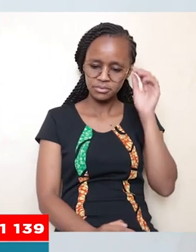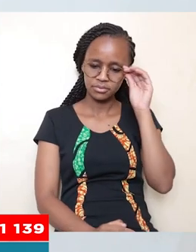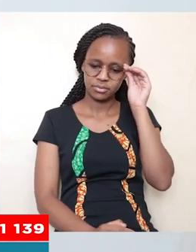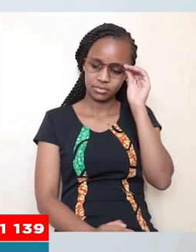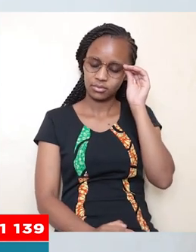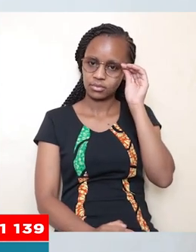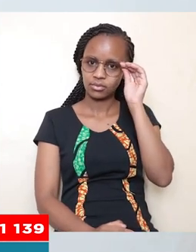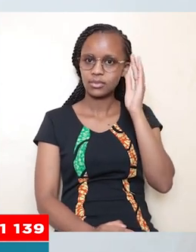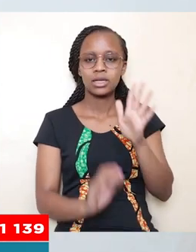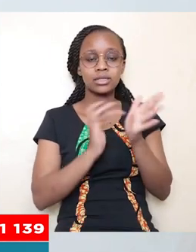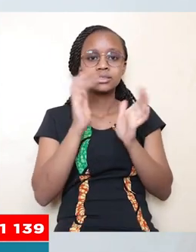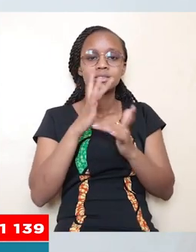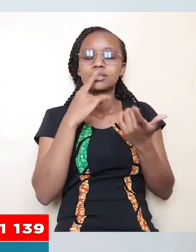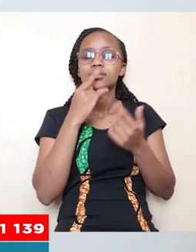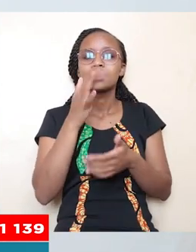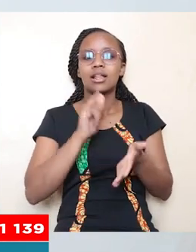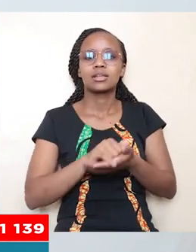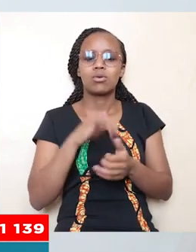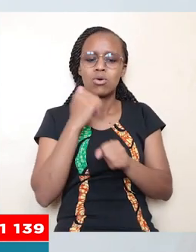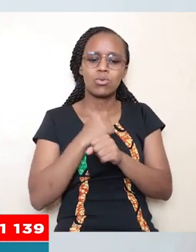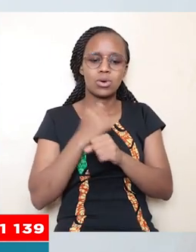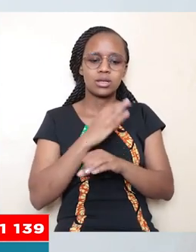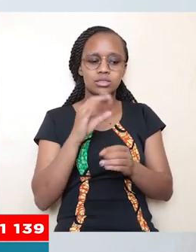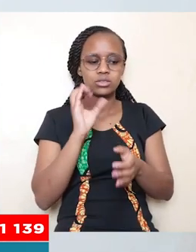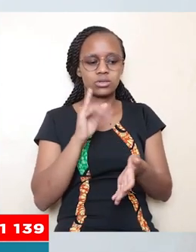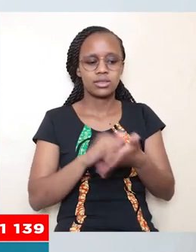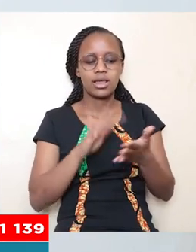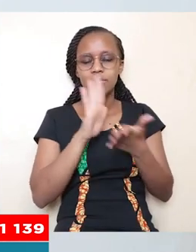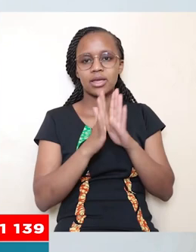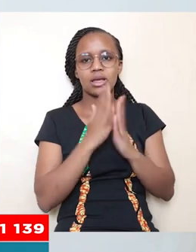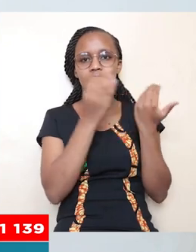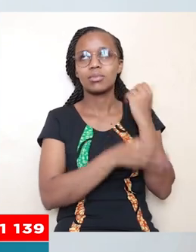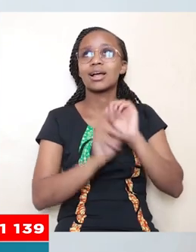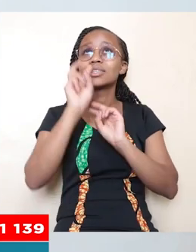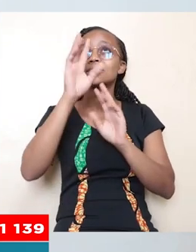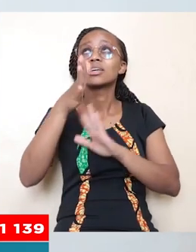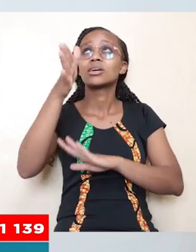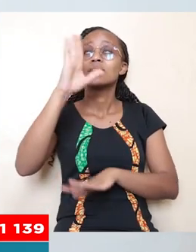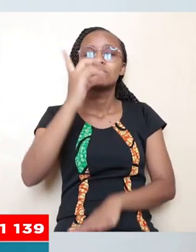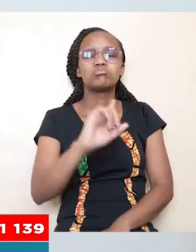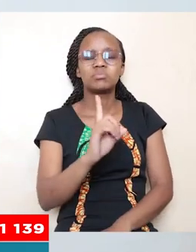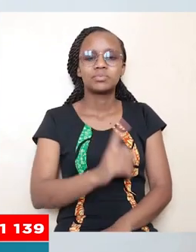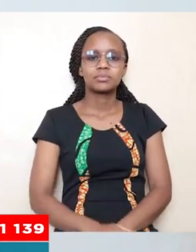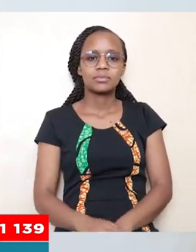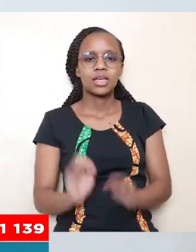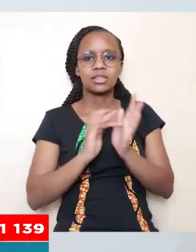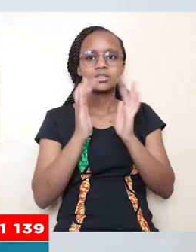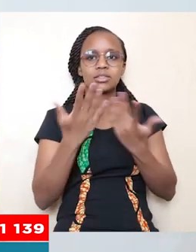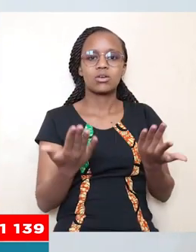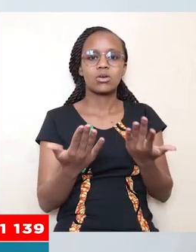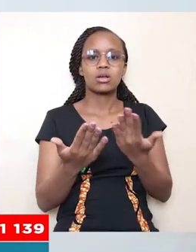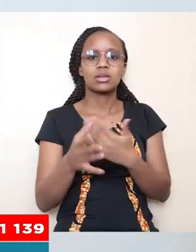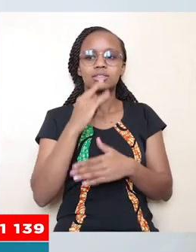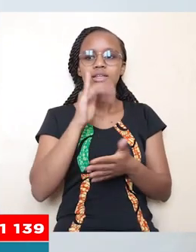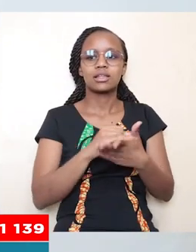Because the Bible does not tell us not to work so that we can be poor, we see God. Apana, the Bible tells us